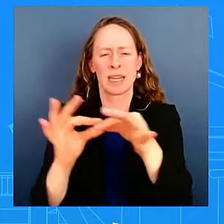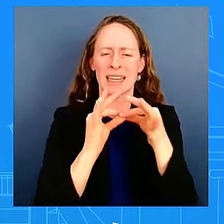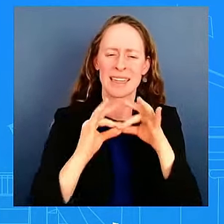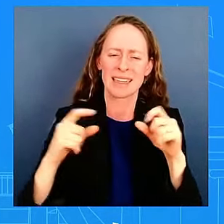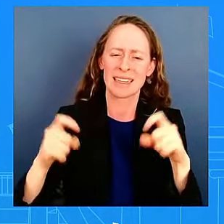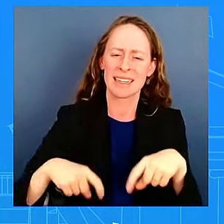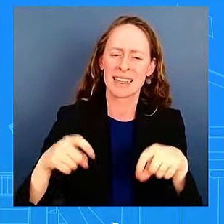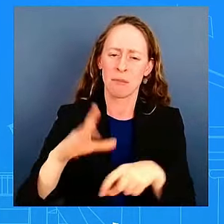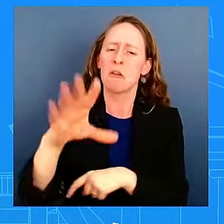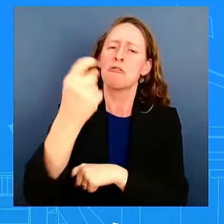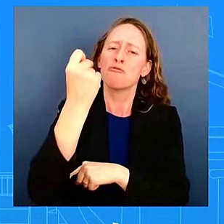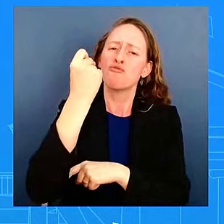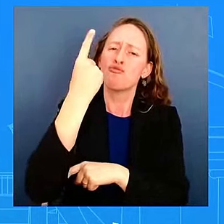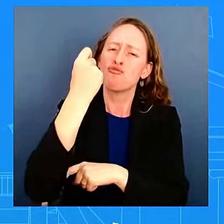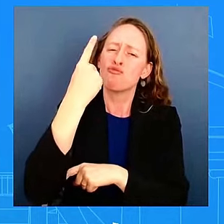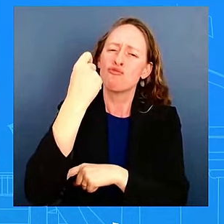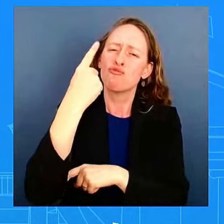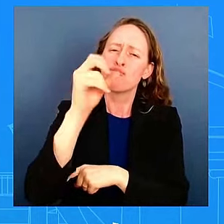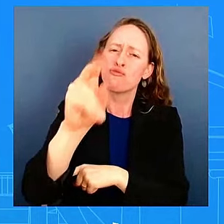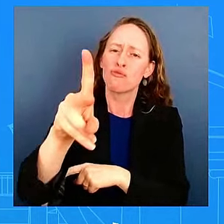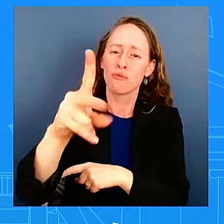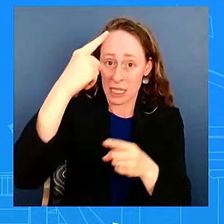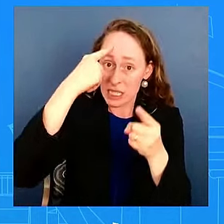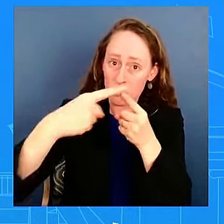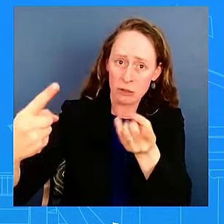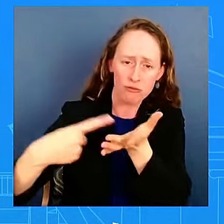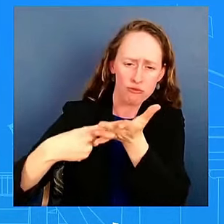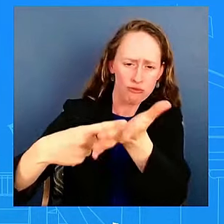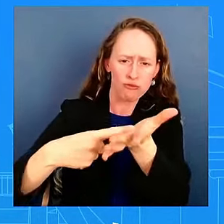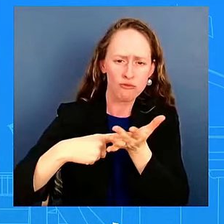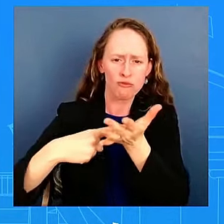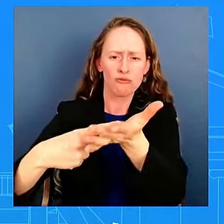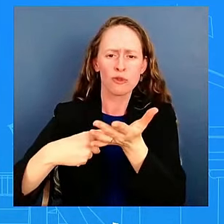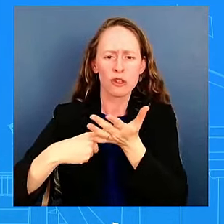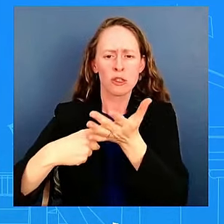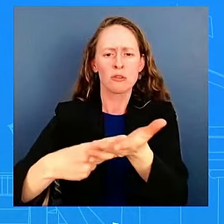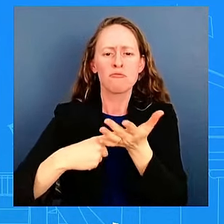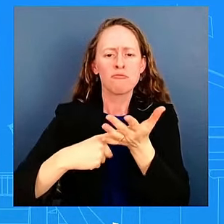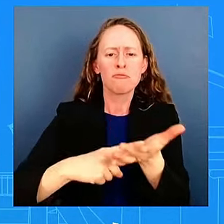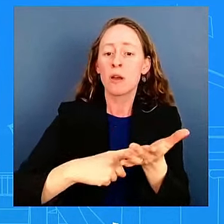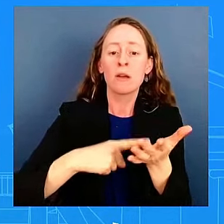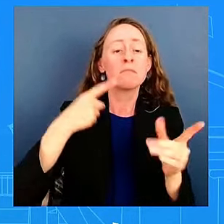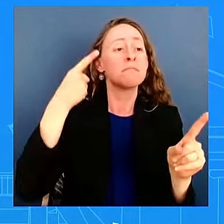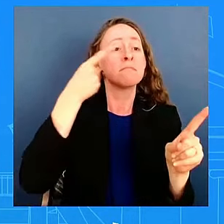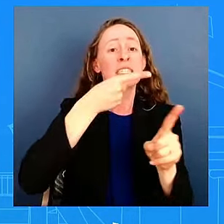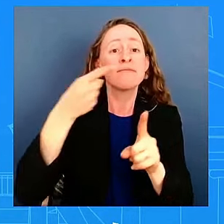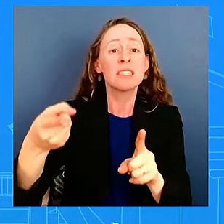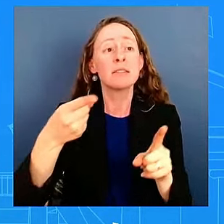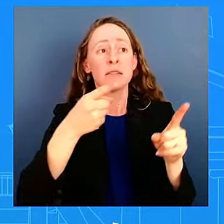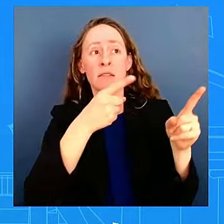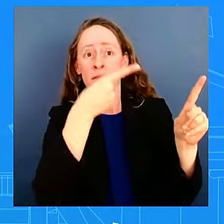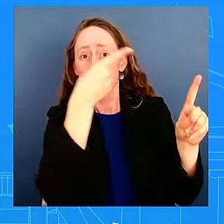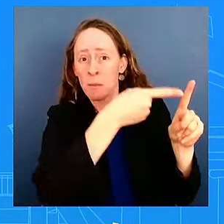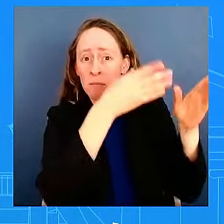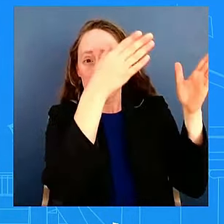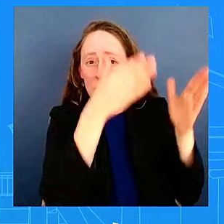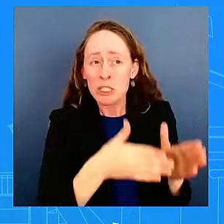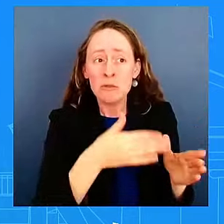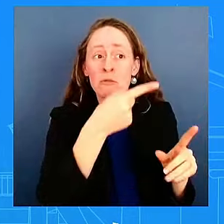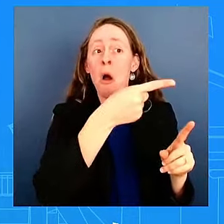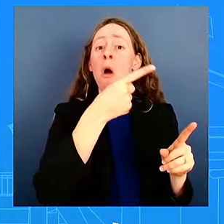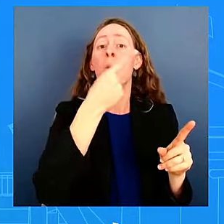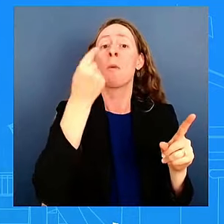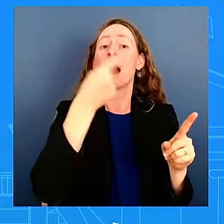is okay to have disagreements on character or record, but we cannot have violence in this country, and that is